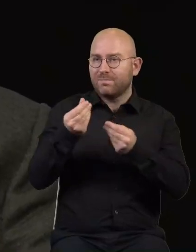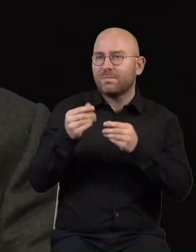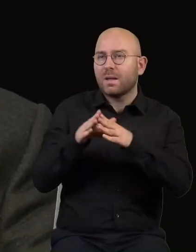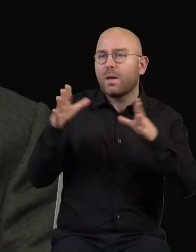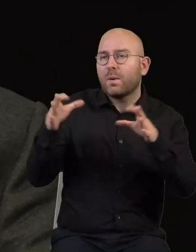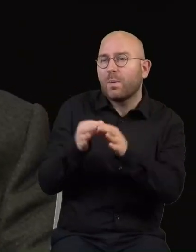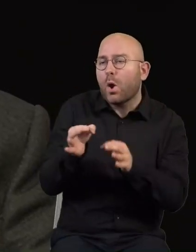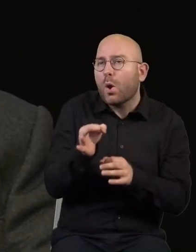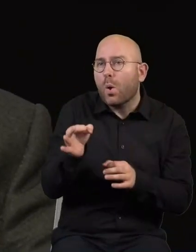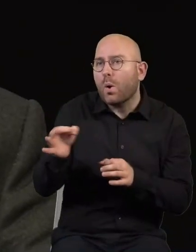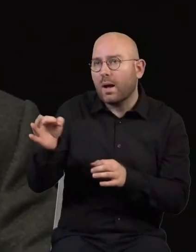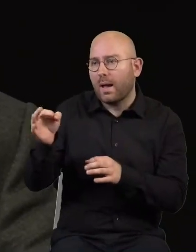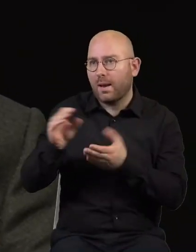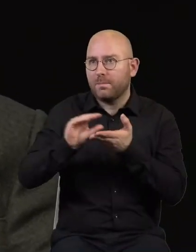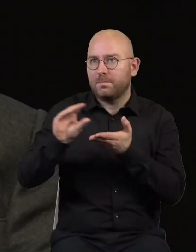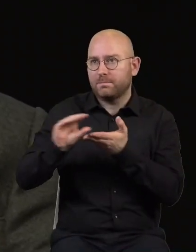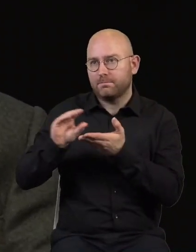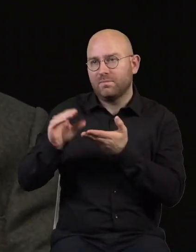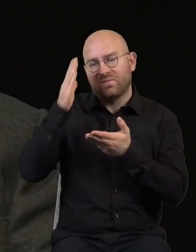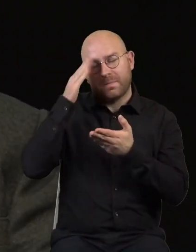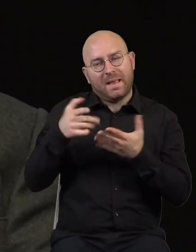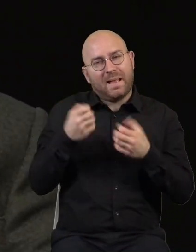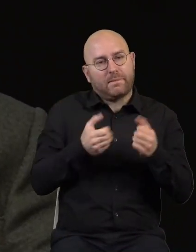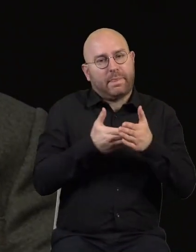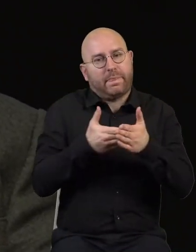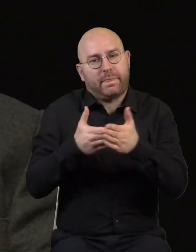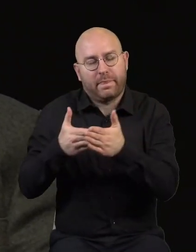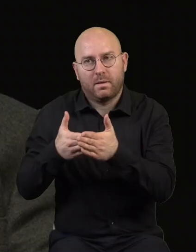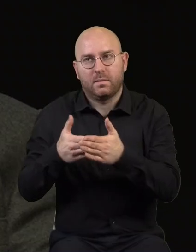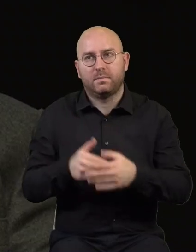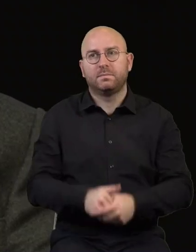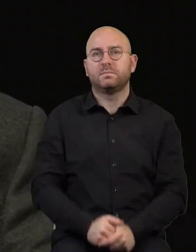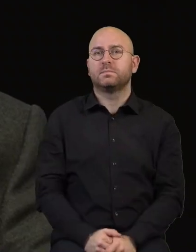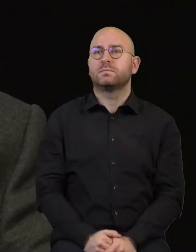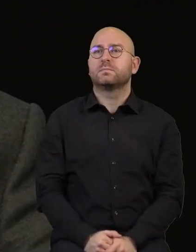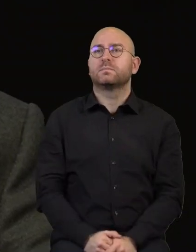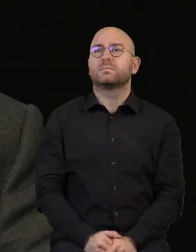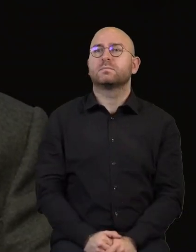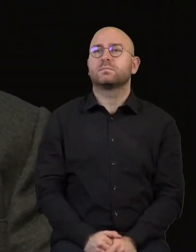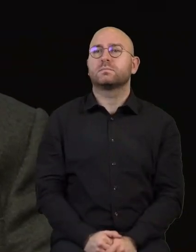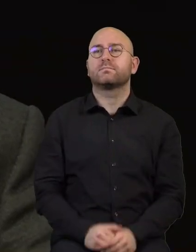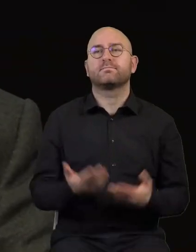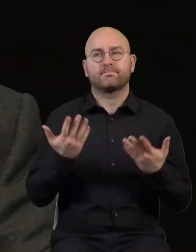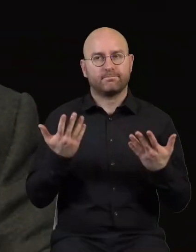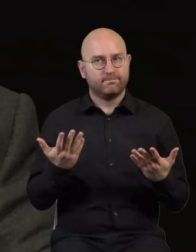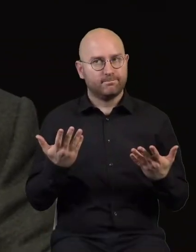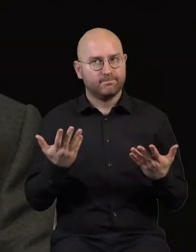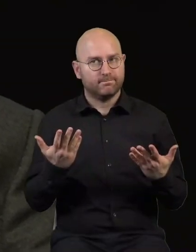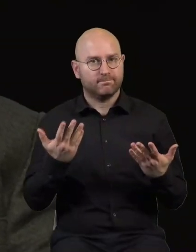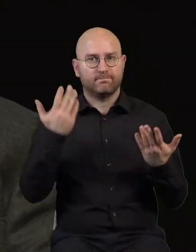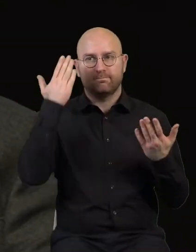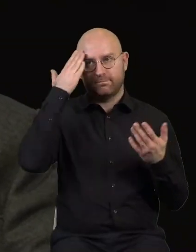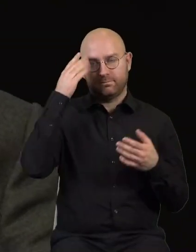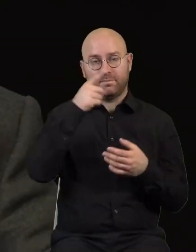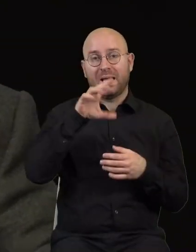national level, of course, there will be greater commitments, and I think between, let's say, the available limited EU funding that will